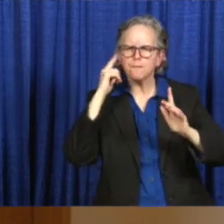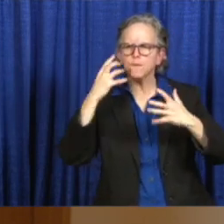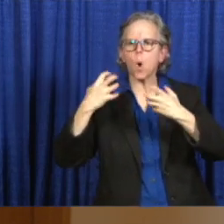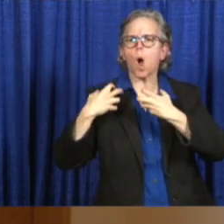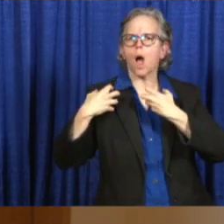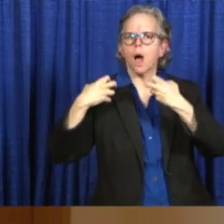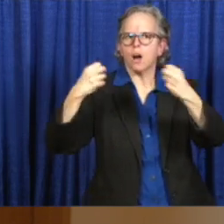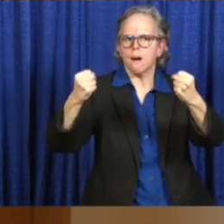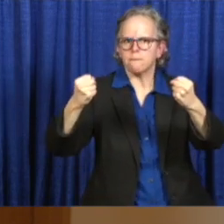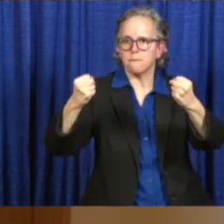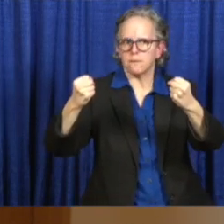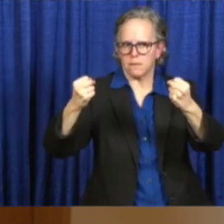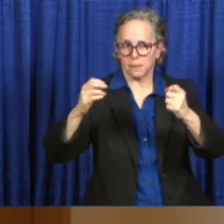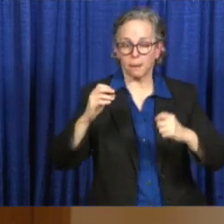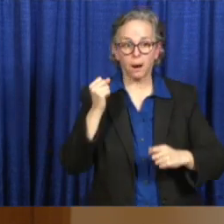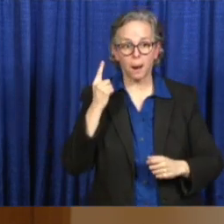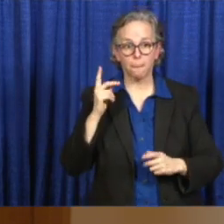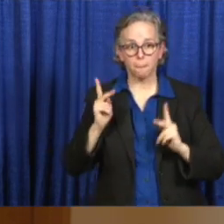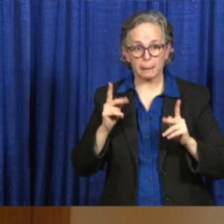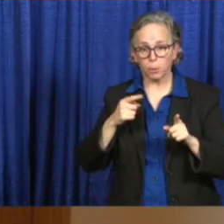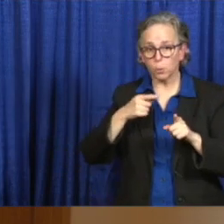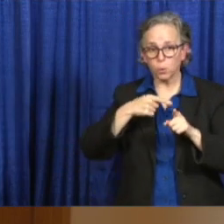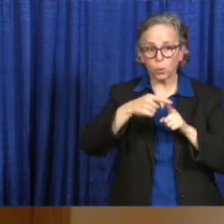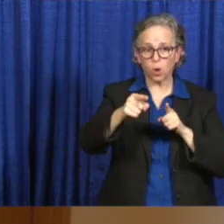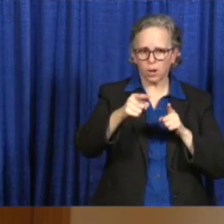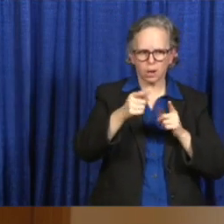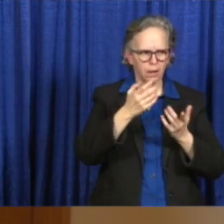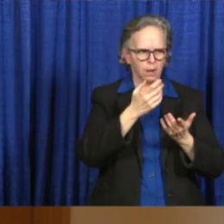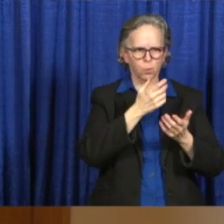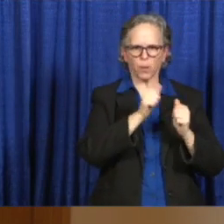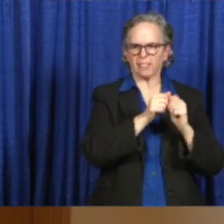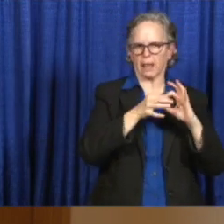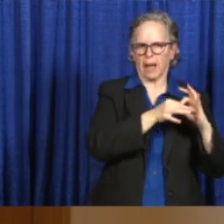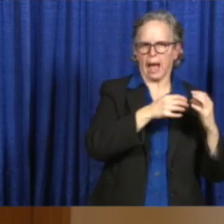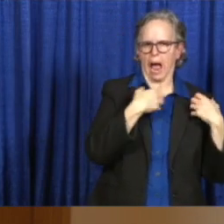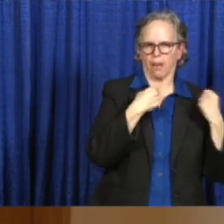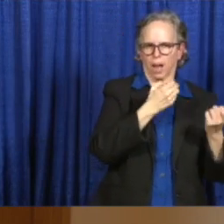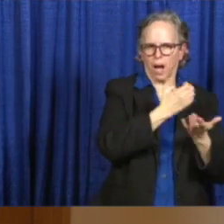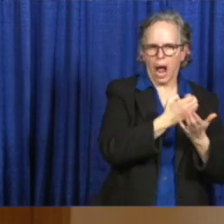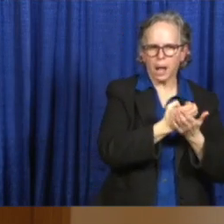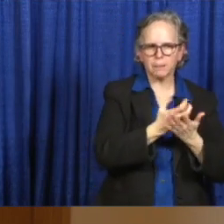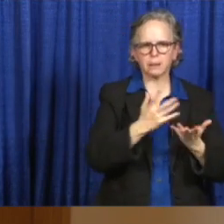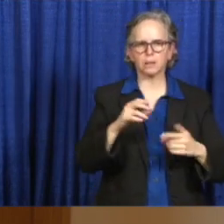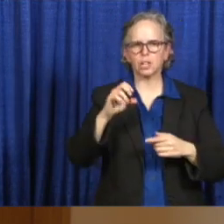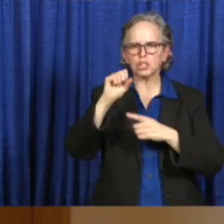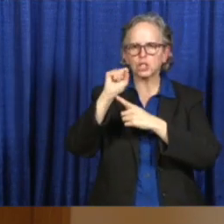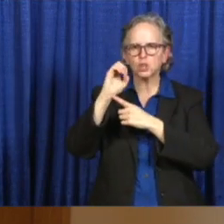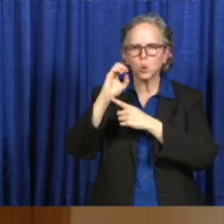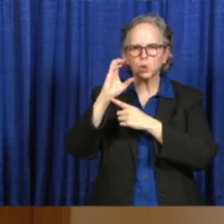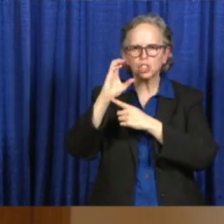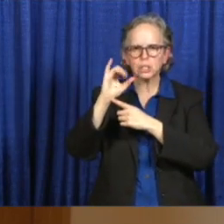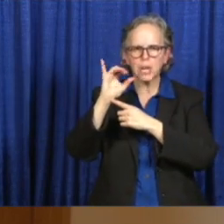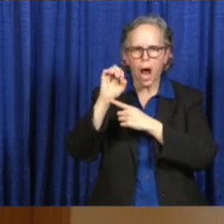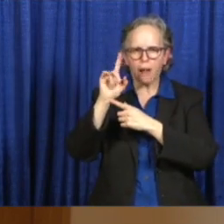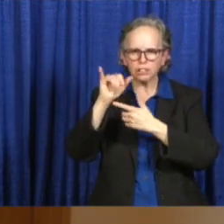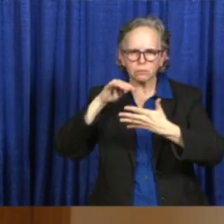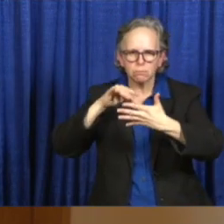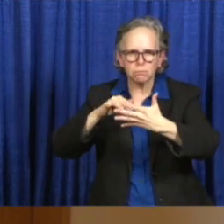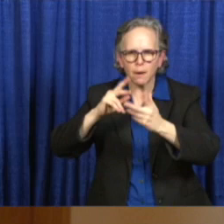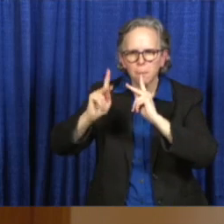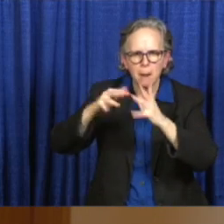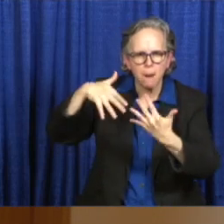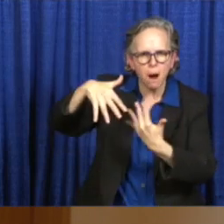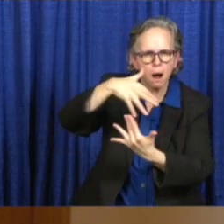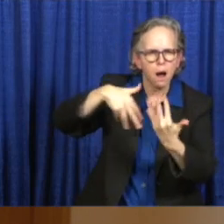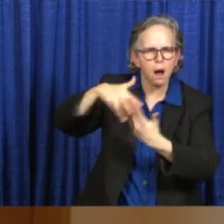are health economists and sociologists and all sorts of folks who are saying, what will that look like? We know you have to have 5